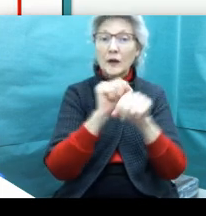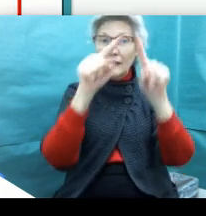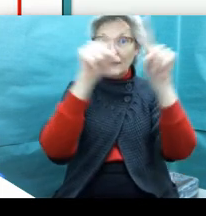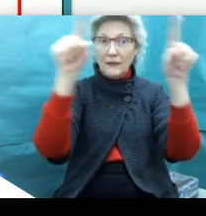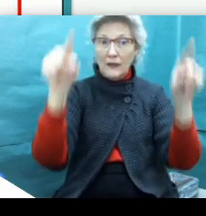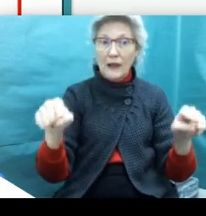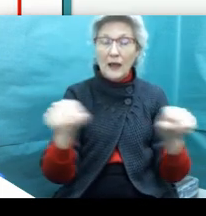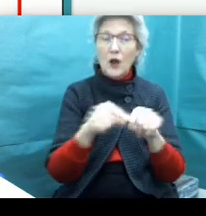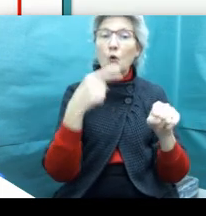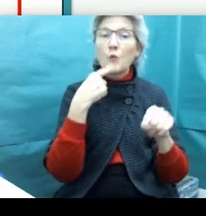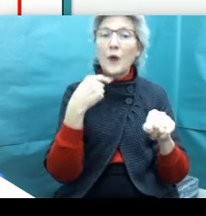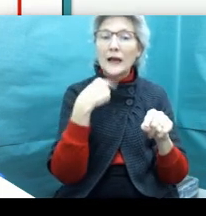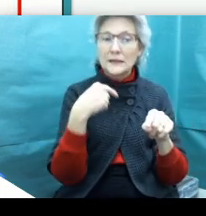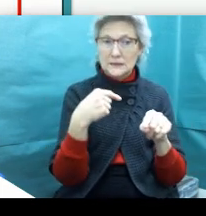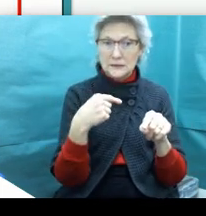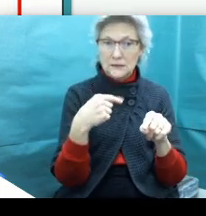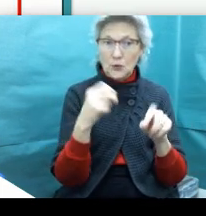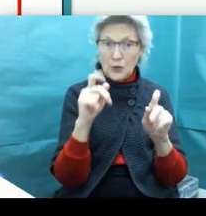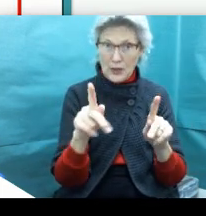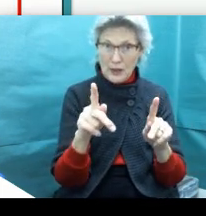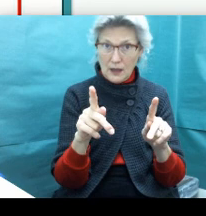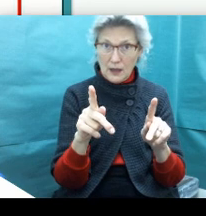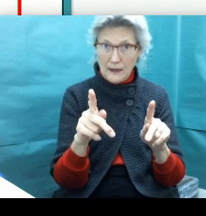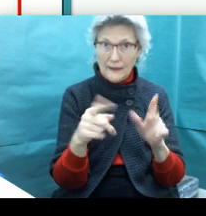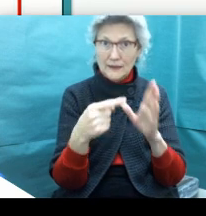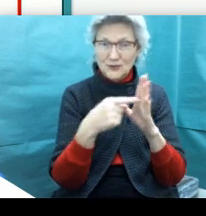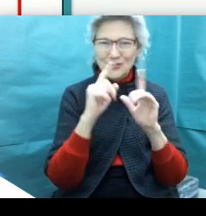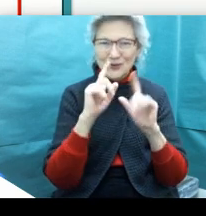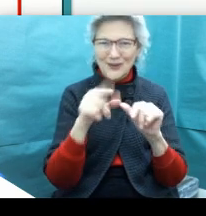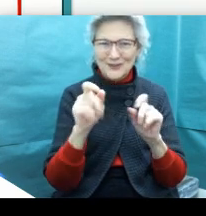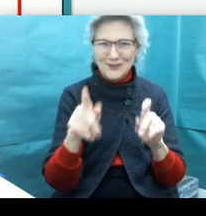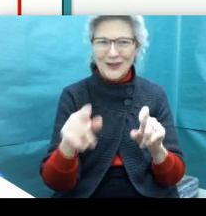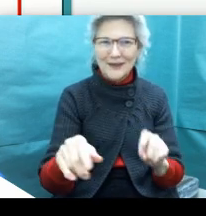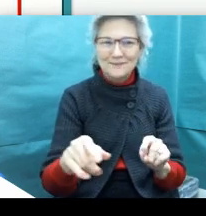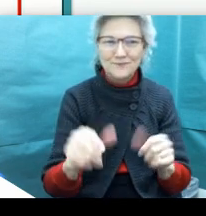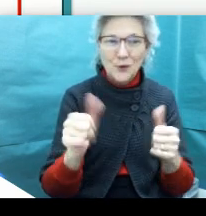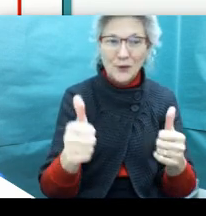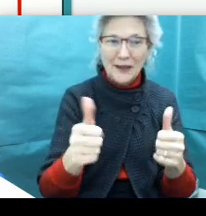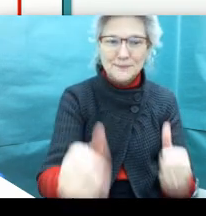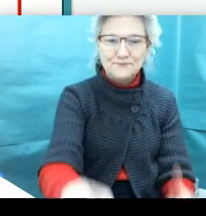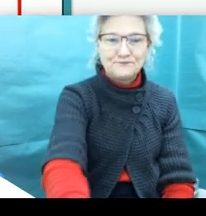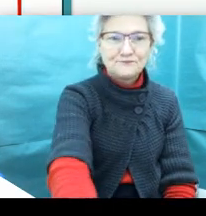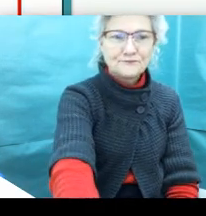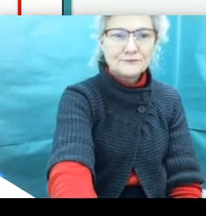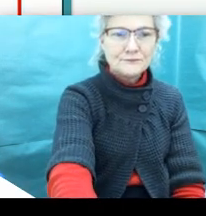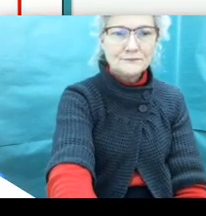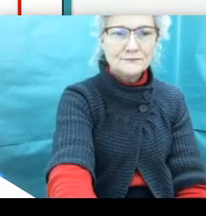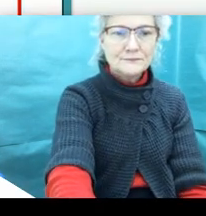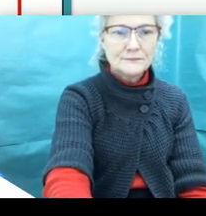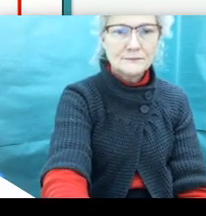it's circled, highlighted, a box around it, something like that on the work page. All right.